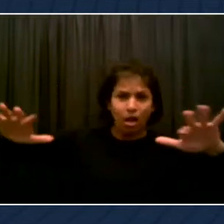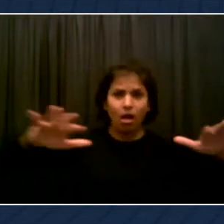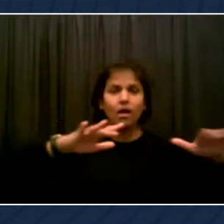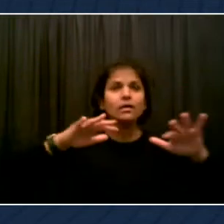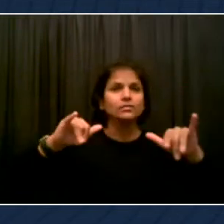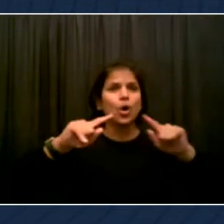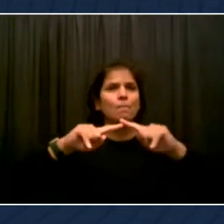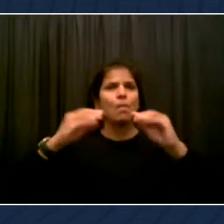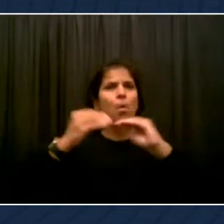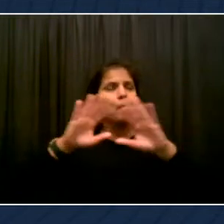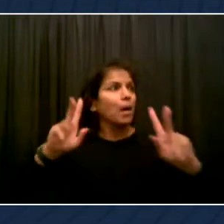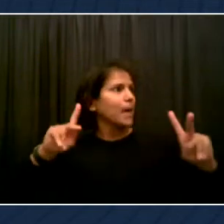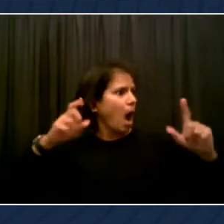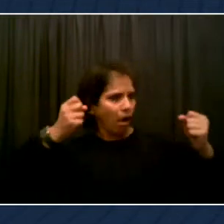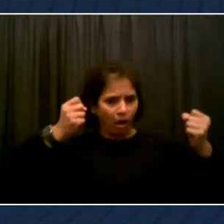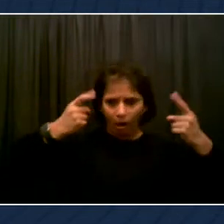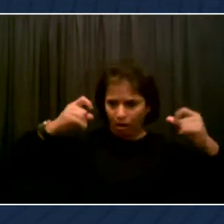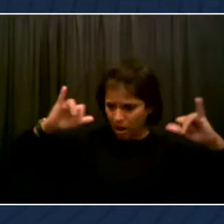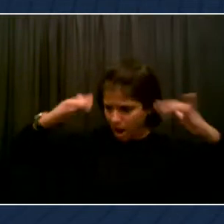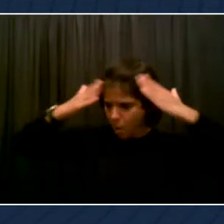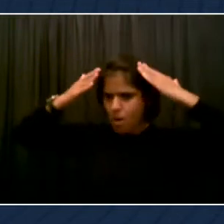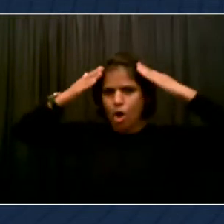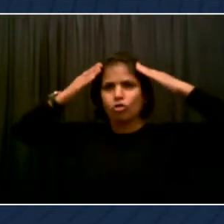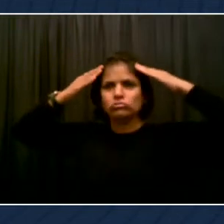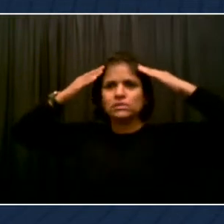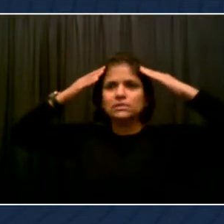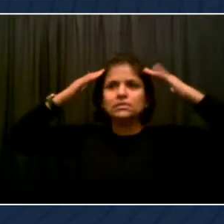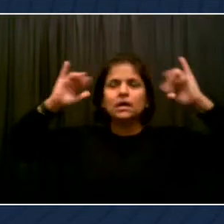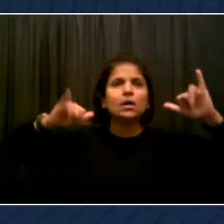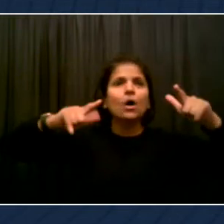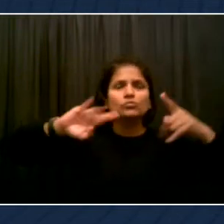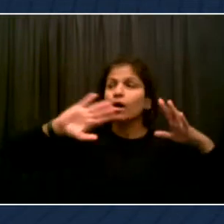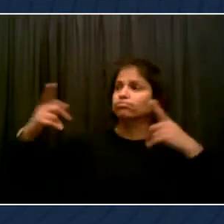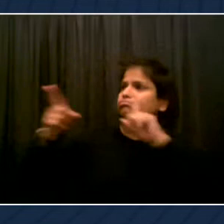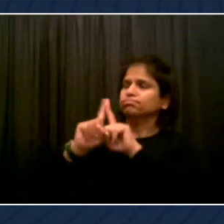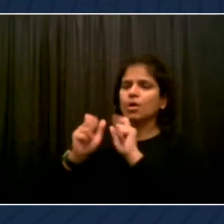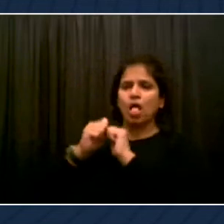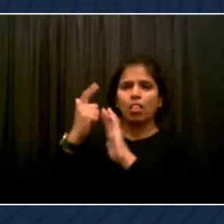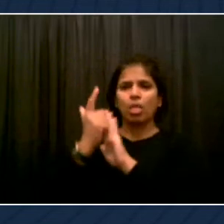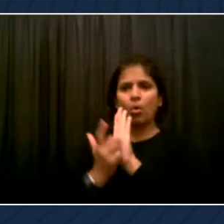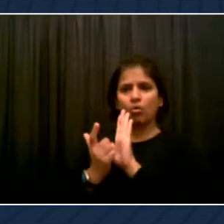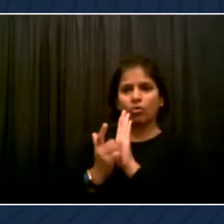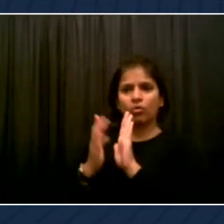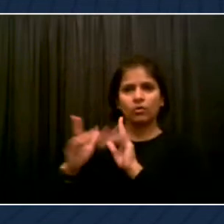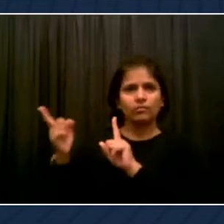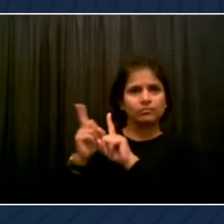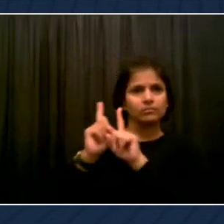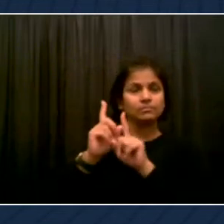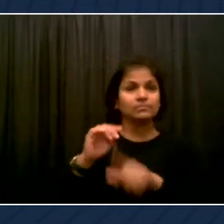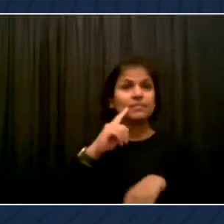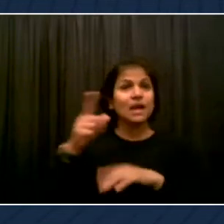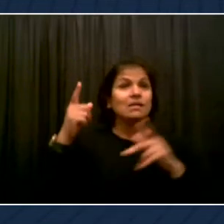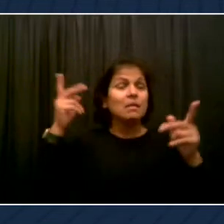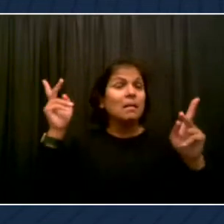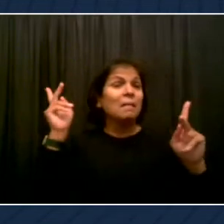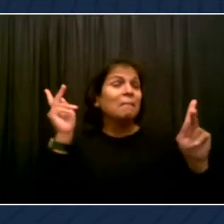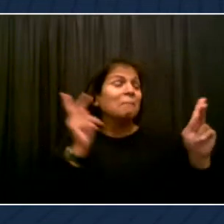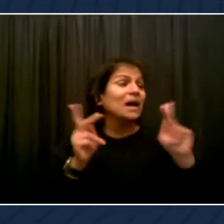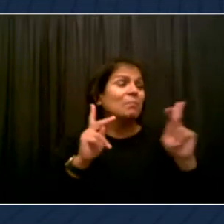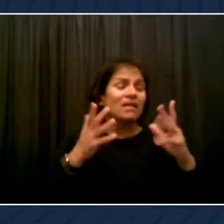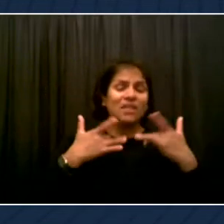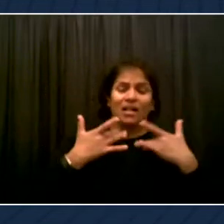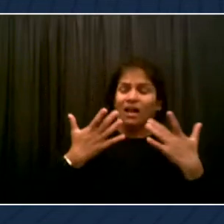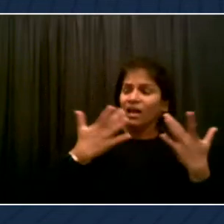Too many New Yorkers have to worry about being evicted because of circumstances out of their control. And we know, Mr. Mayor,